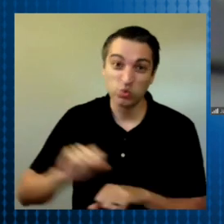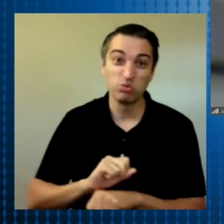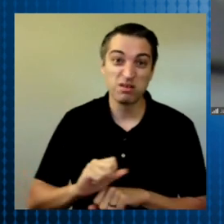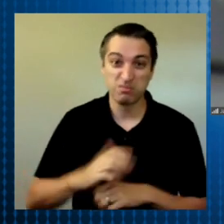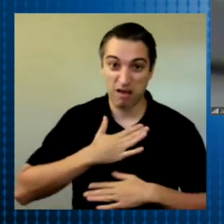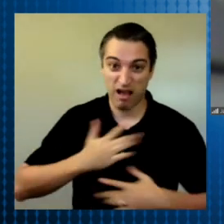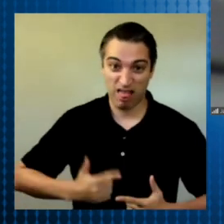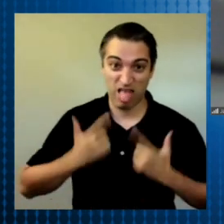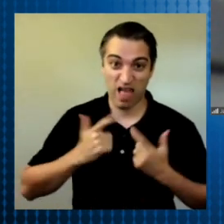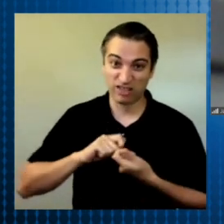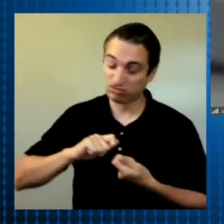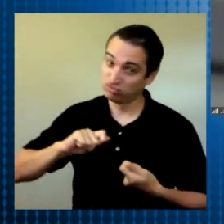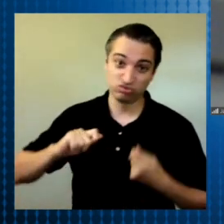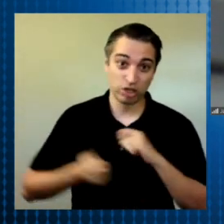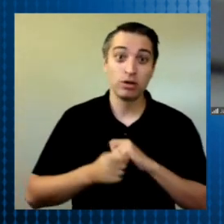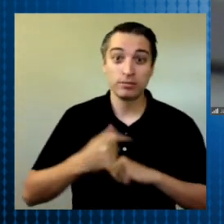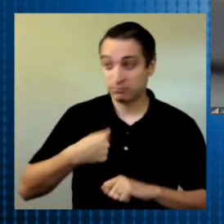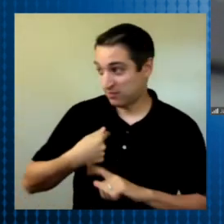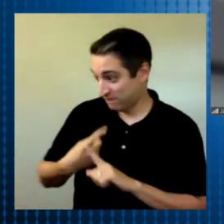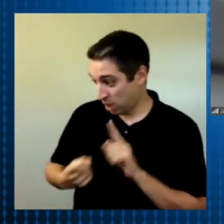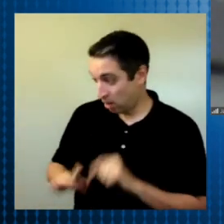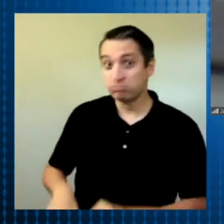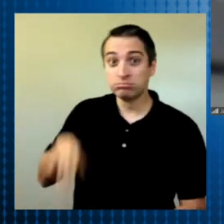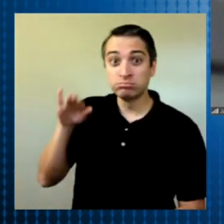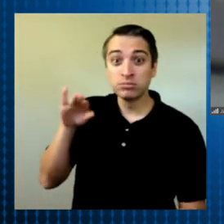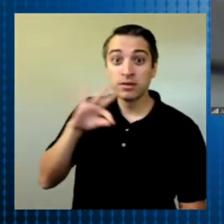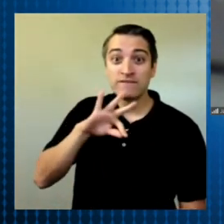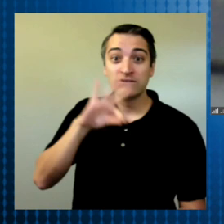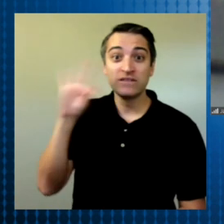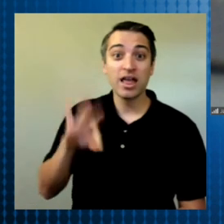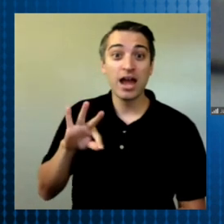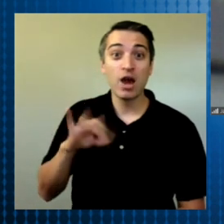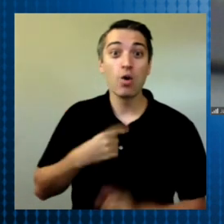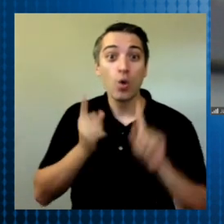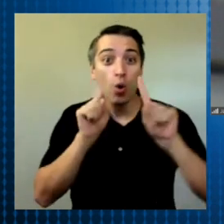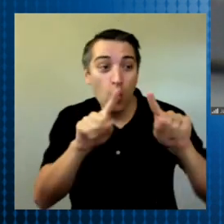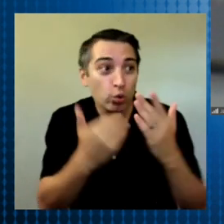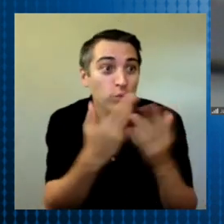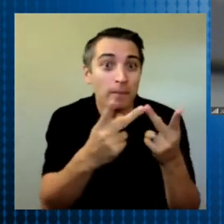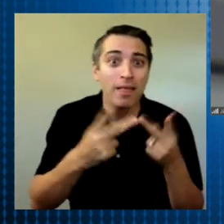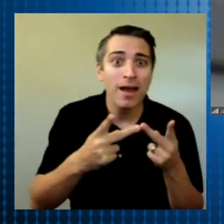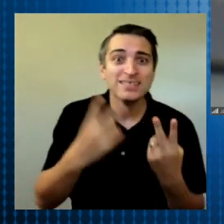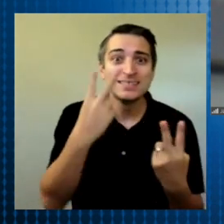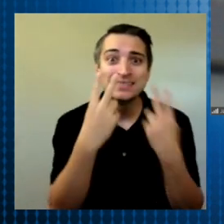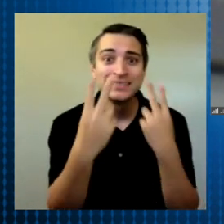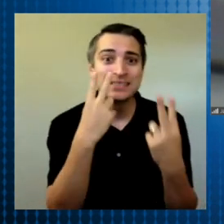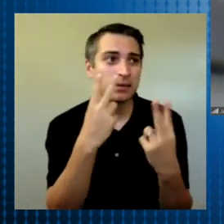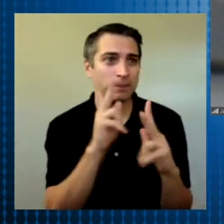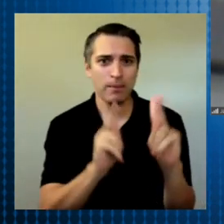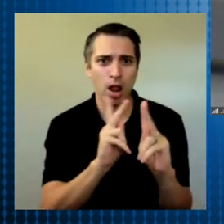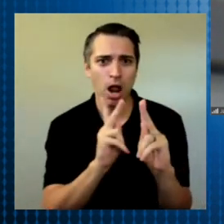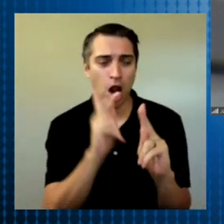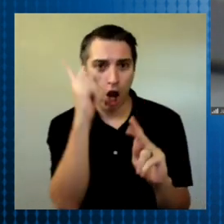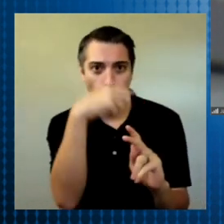me being from Flint and getting a chance to visit a new place and attend a conference and see so many people who look like me when,